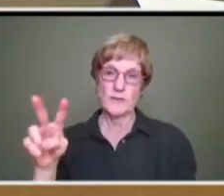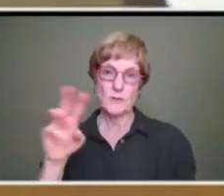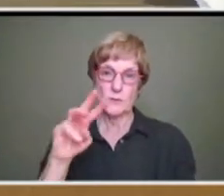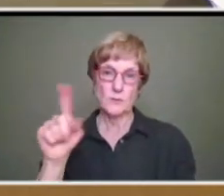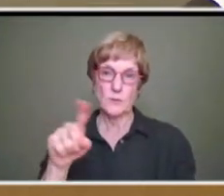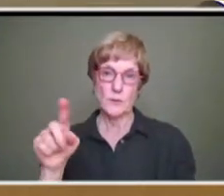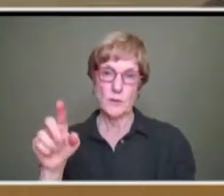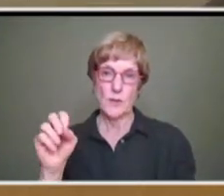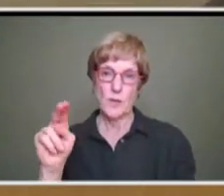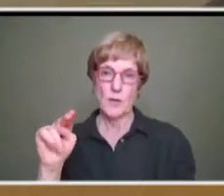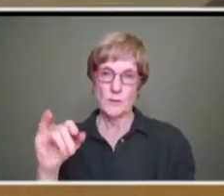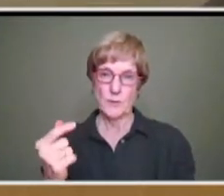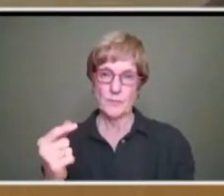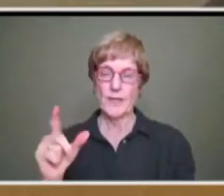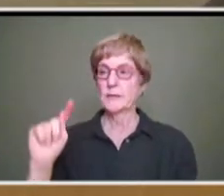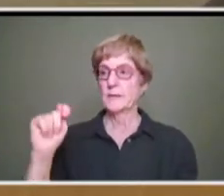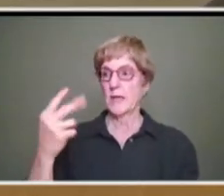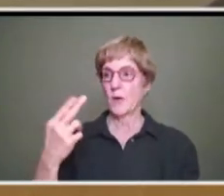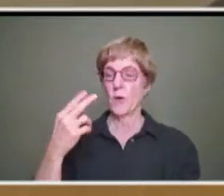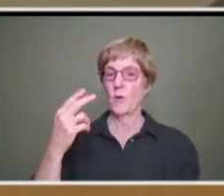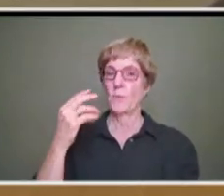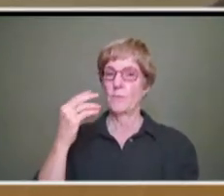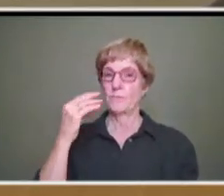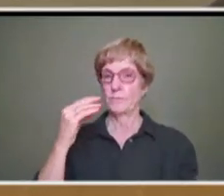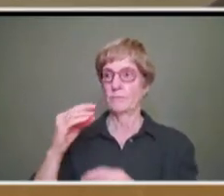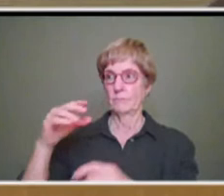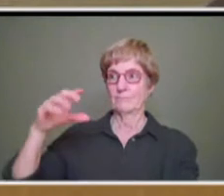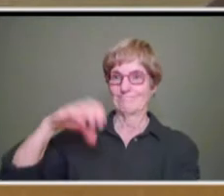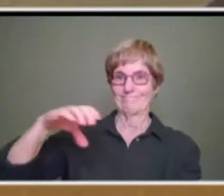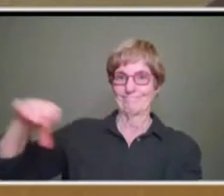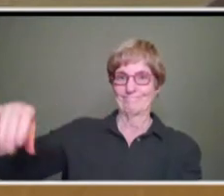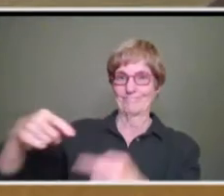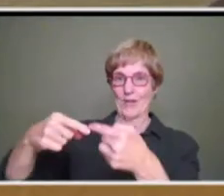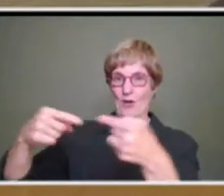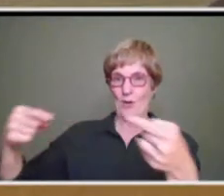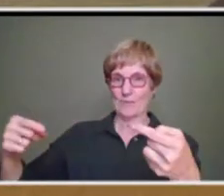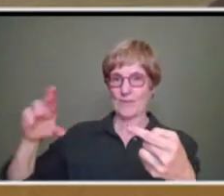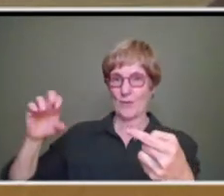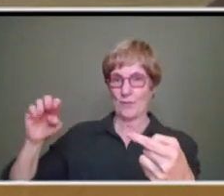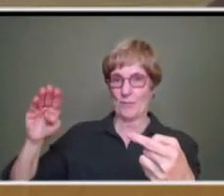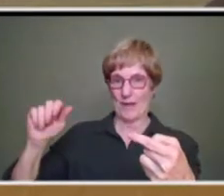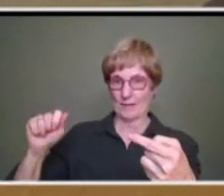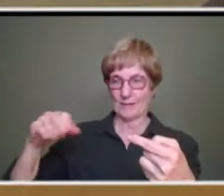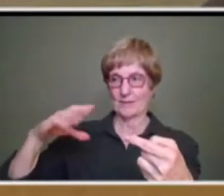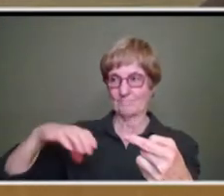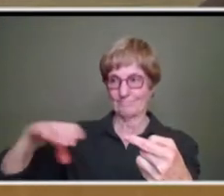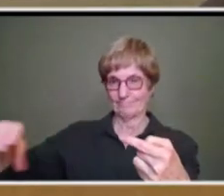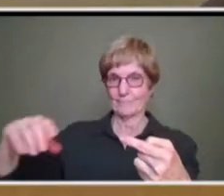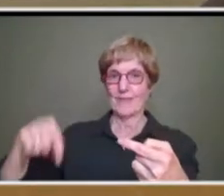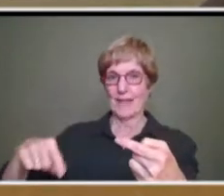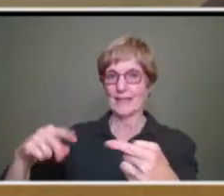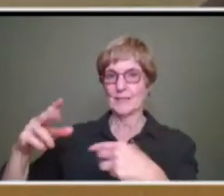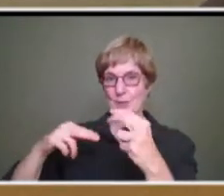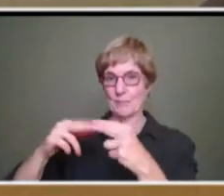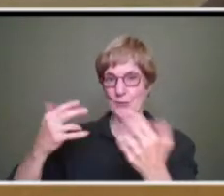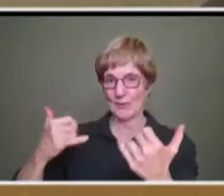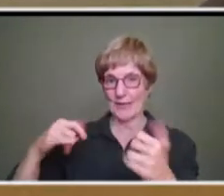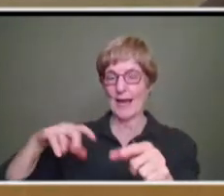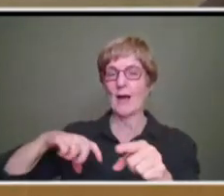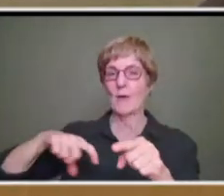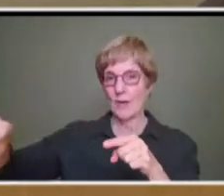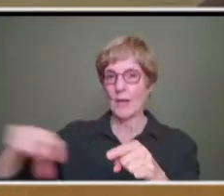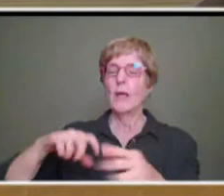there is a town home Community under development on the opposite side of Rebecca from this development they will be making